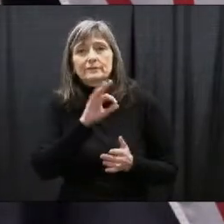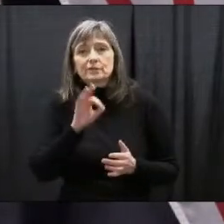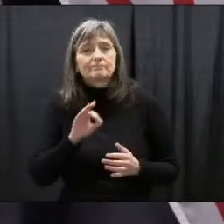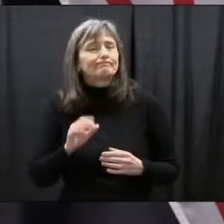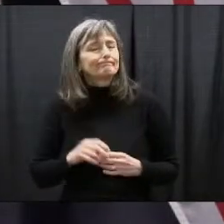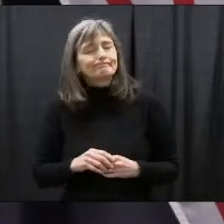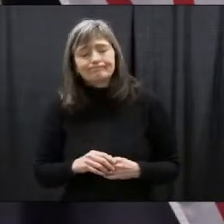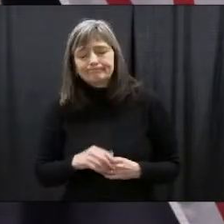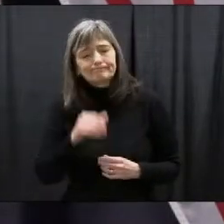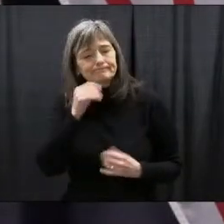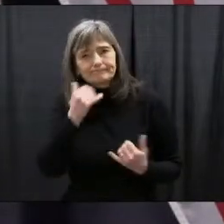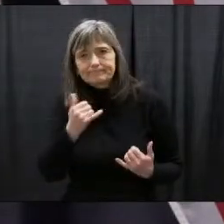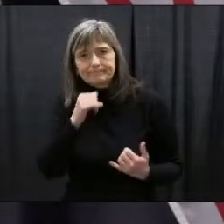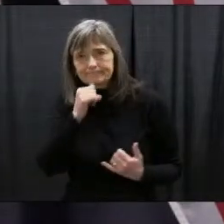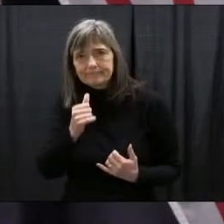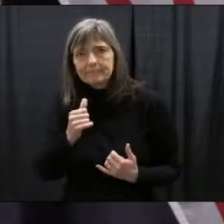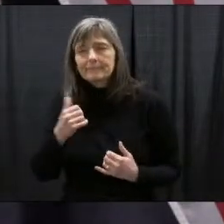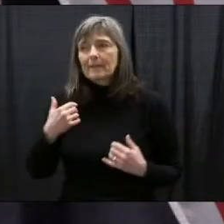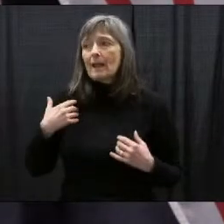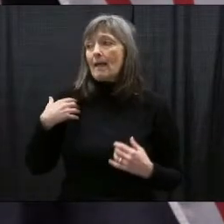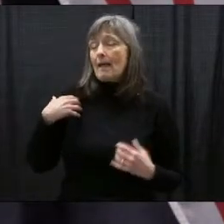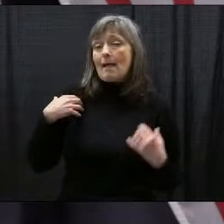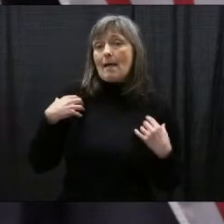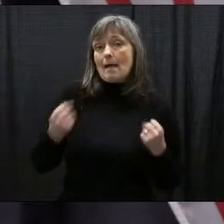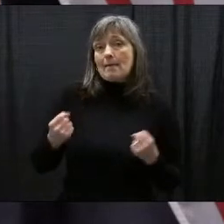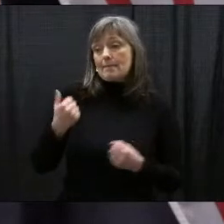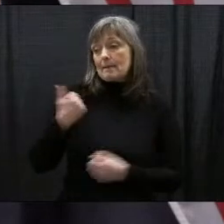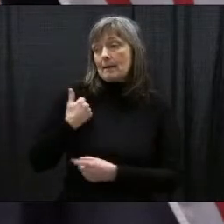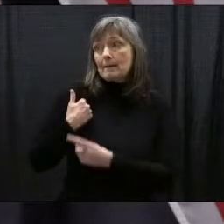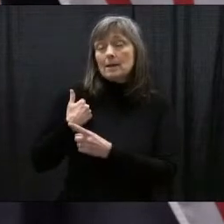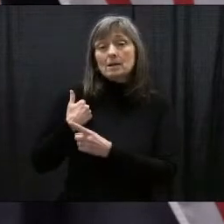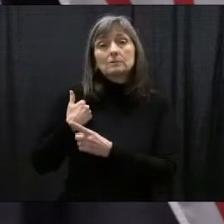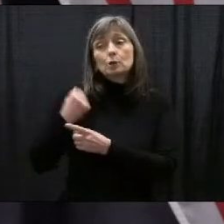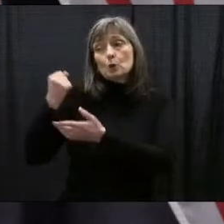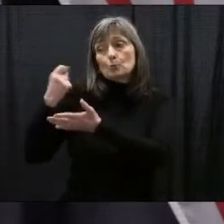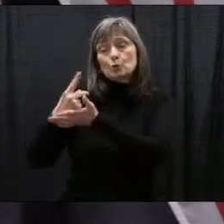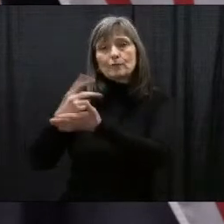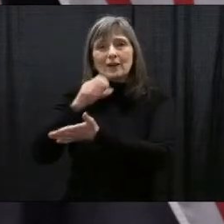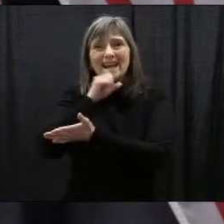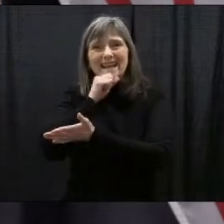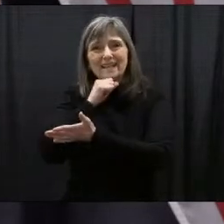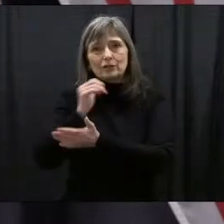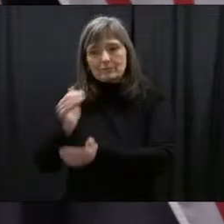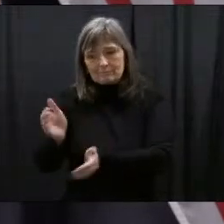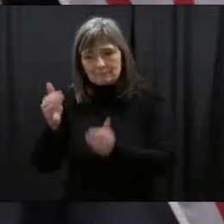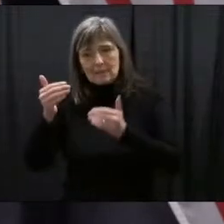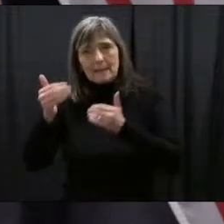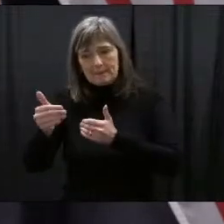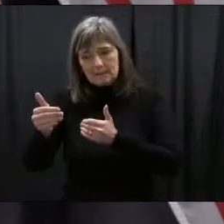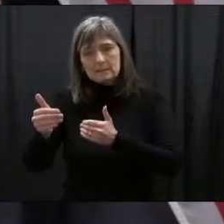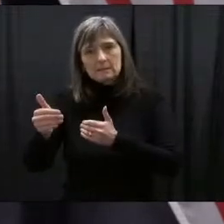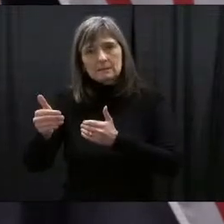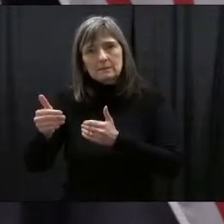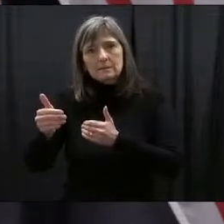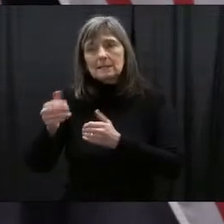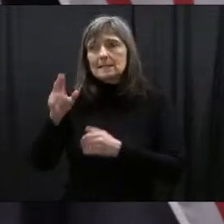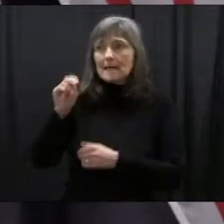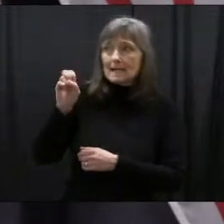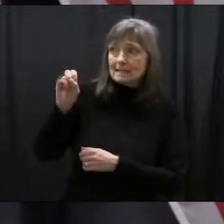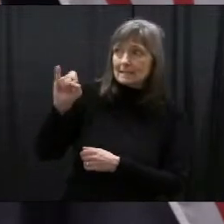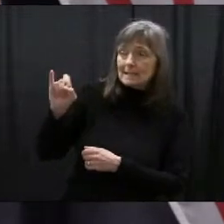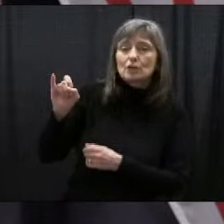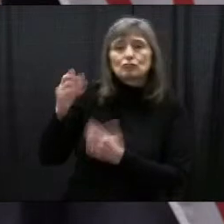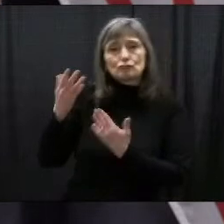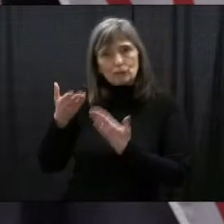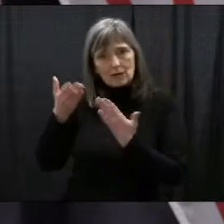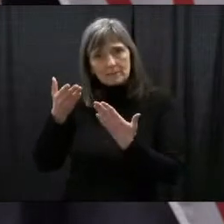doing. Health Canada approves vaccine for a certain age group. NACI makes recommendations for certain age groups